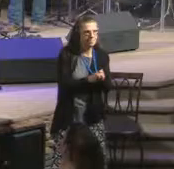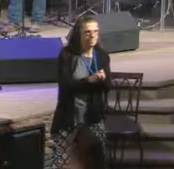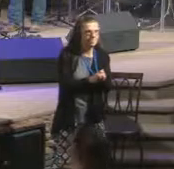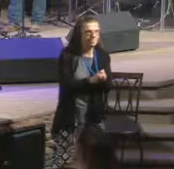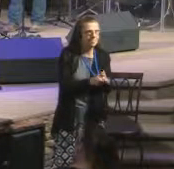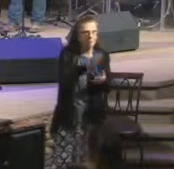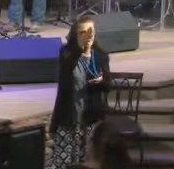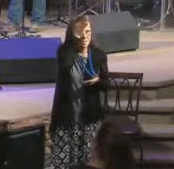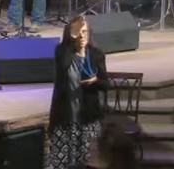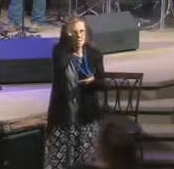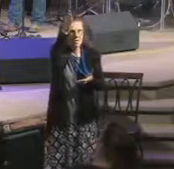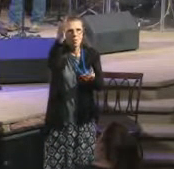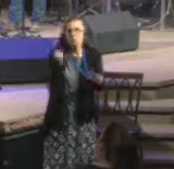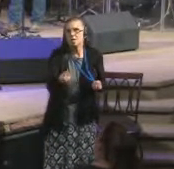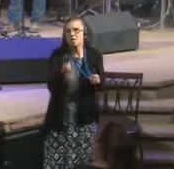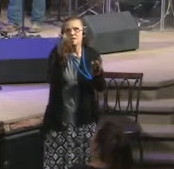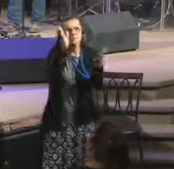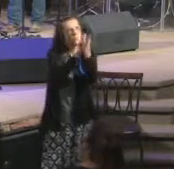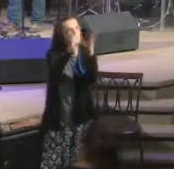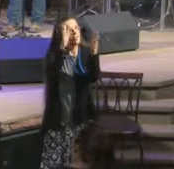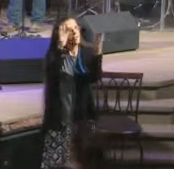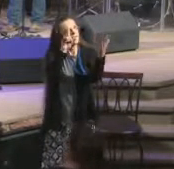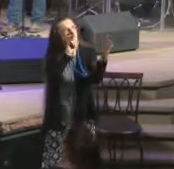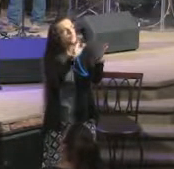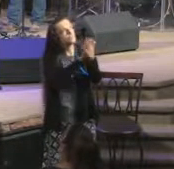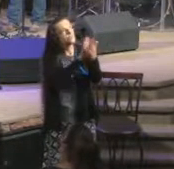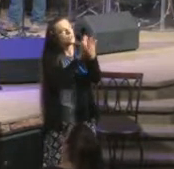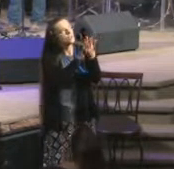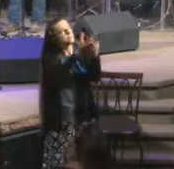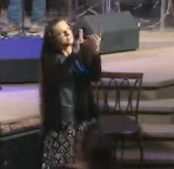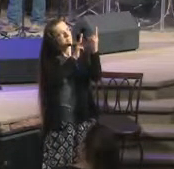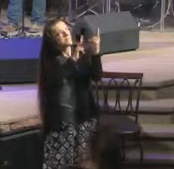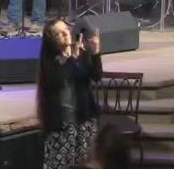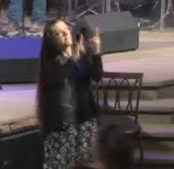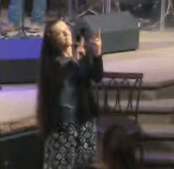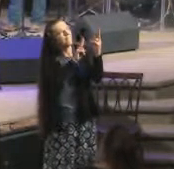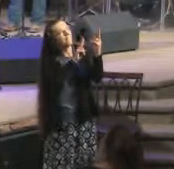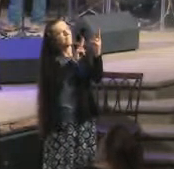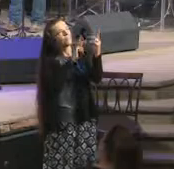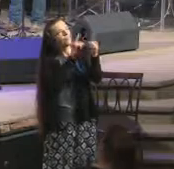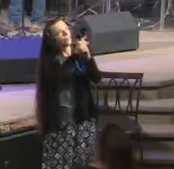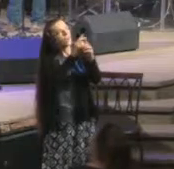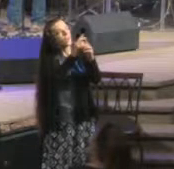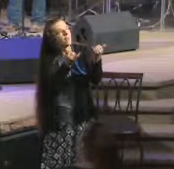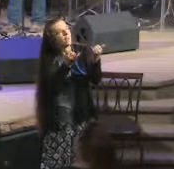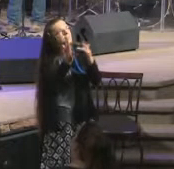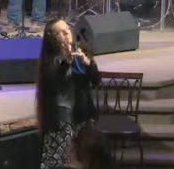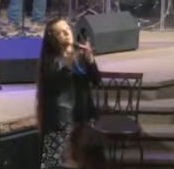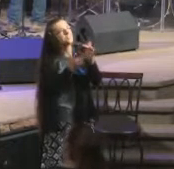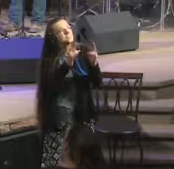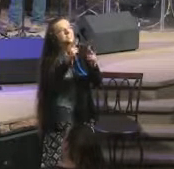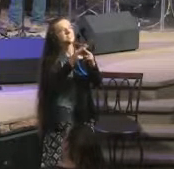And Father, we just give you the glory, the praise, and the honor right now. In Jesus'